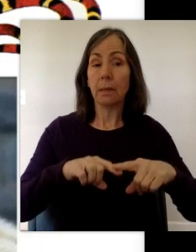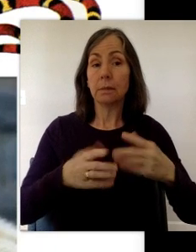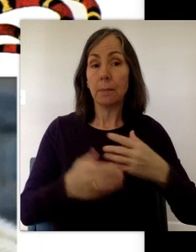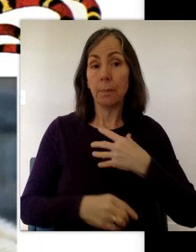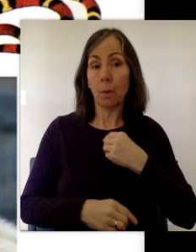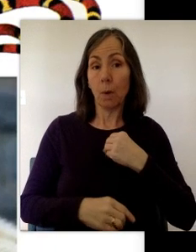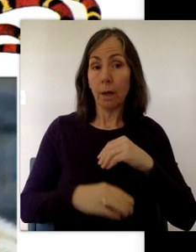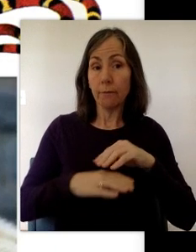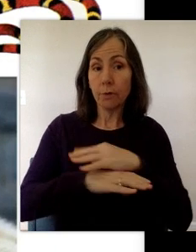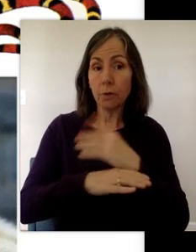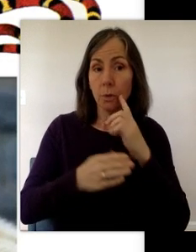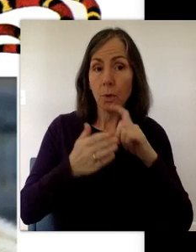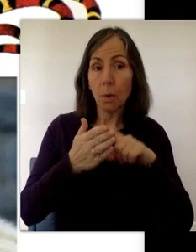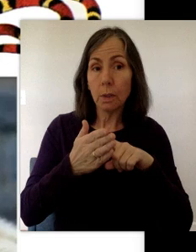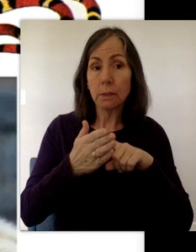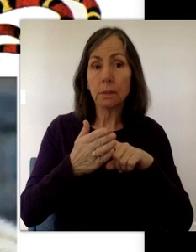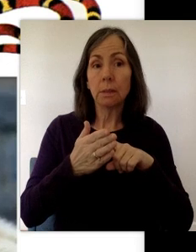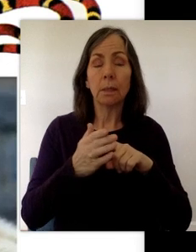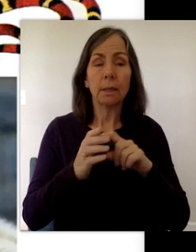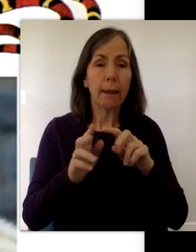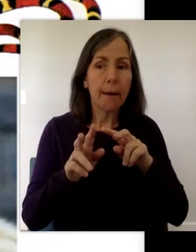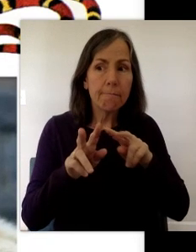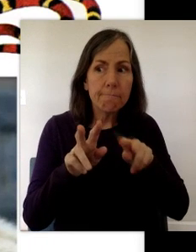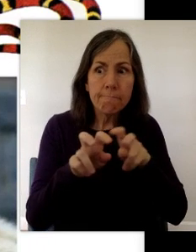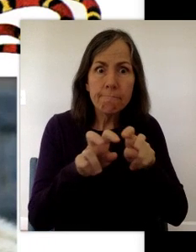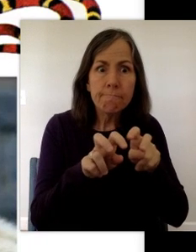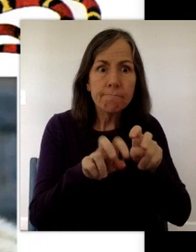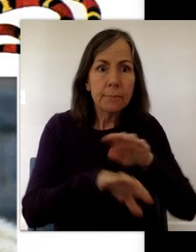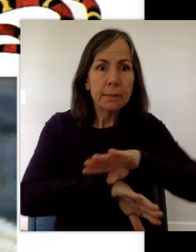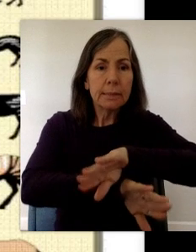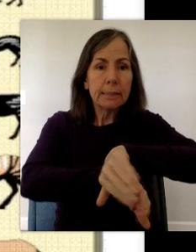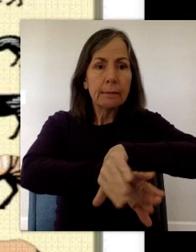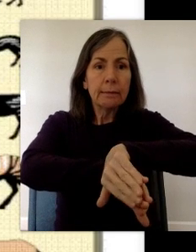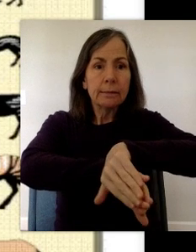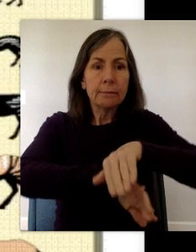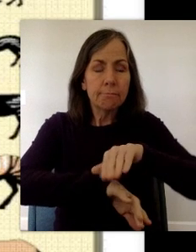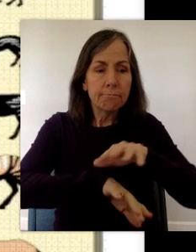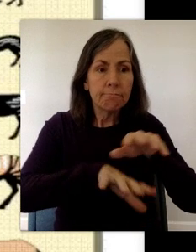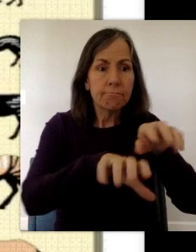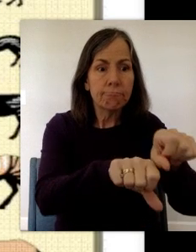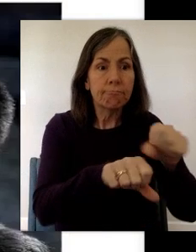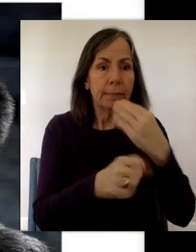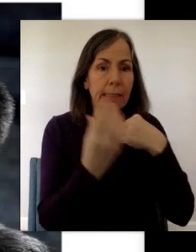out and then they won't be able to sneak up on the seals.